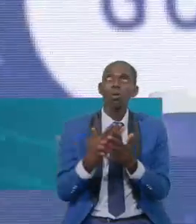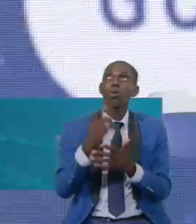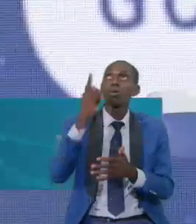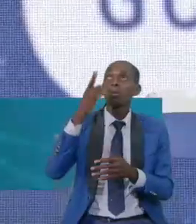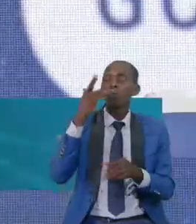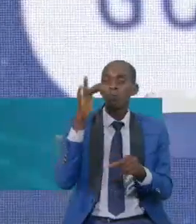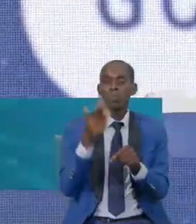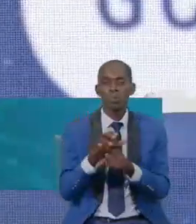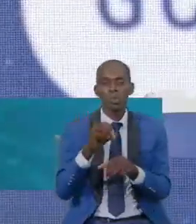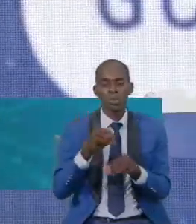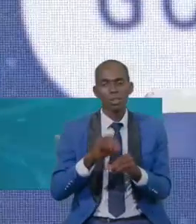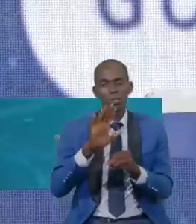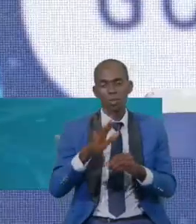your life.